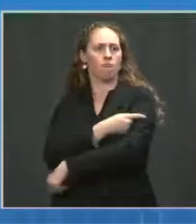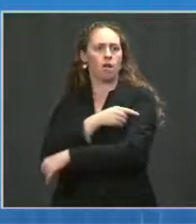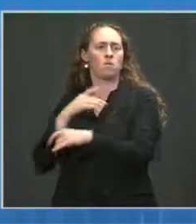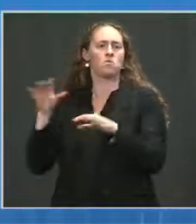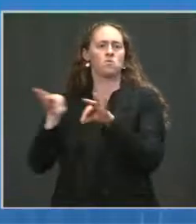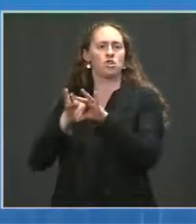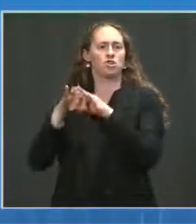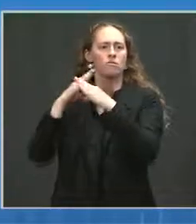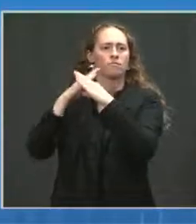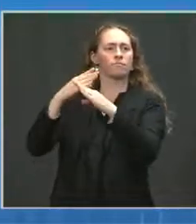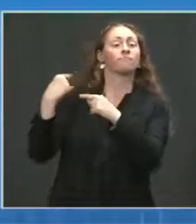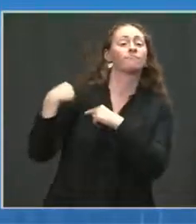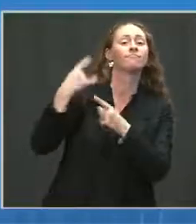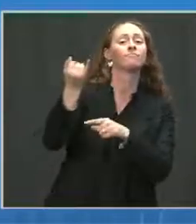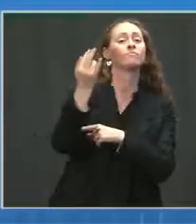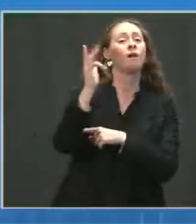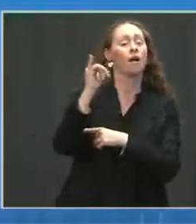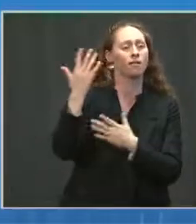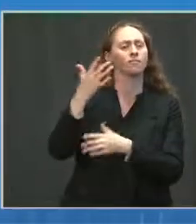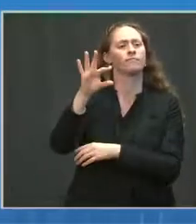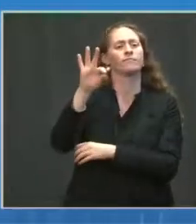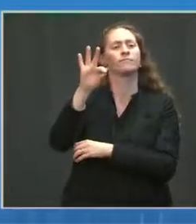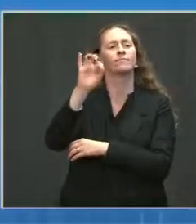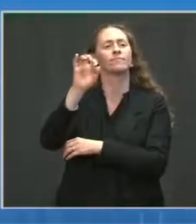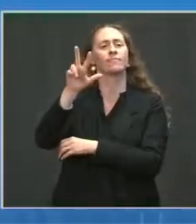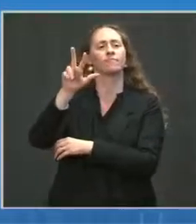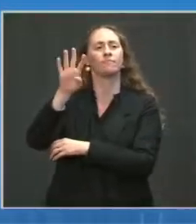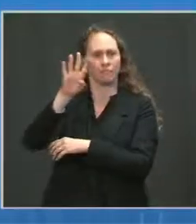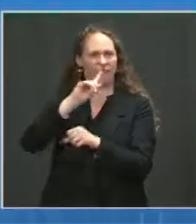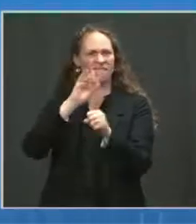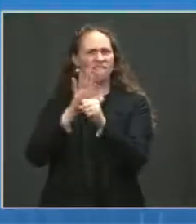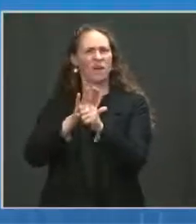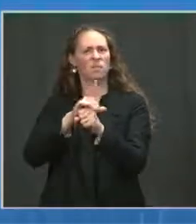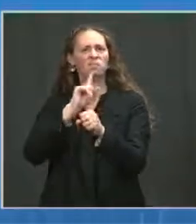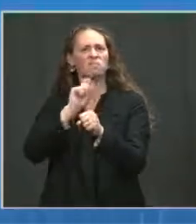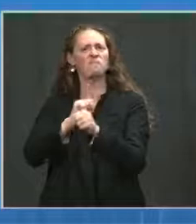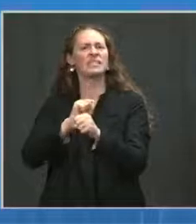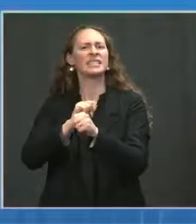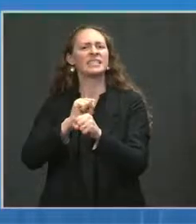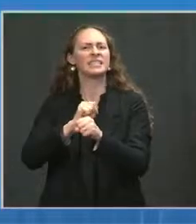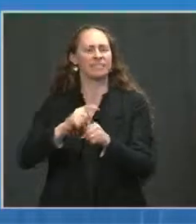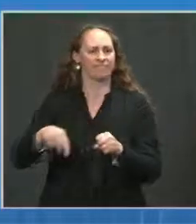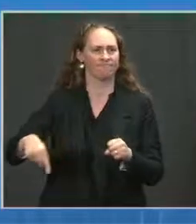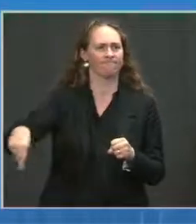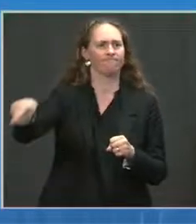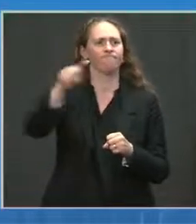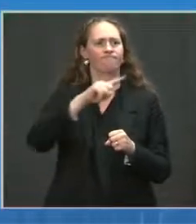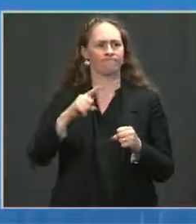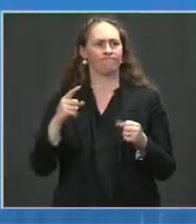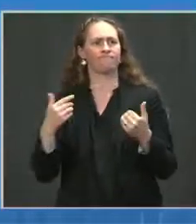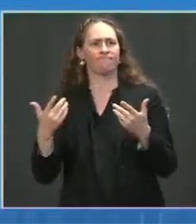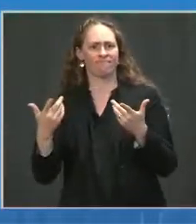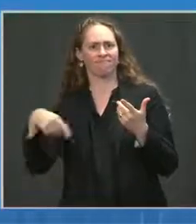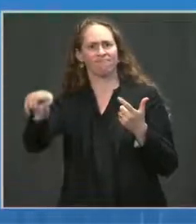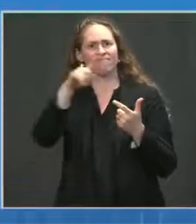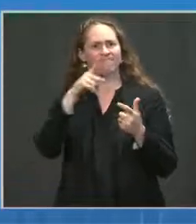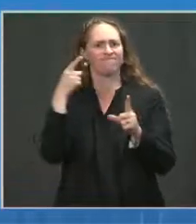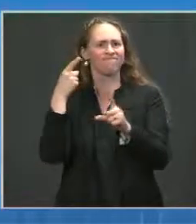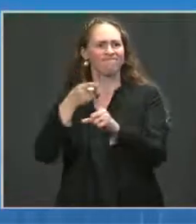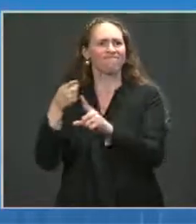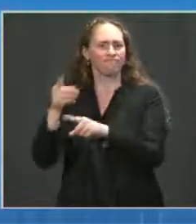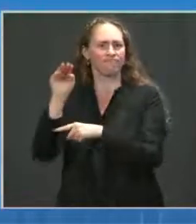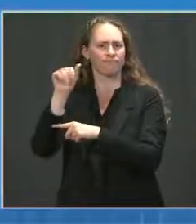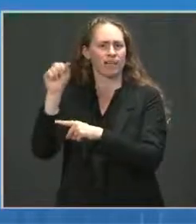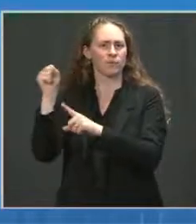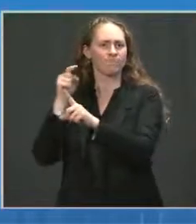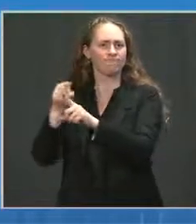of 934 confirmed cases of COVID-19 linked to the outbreak in Barnstable County. With 73% of